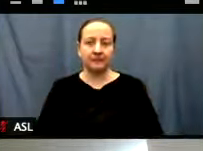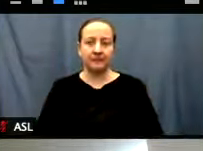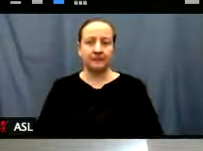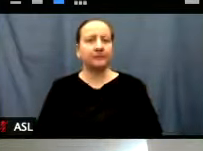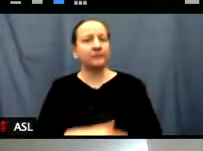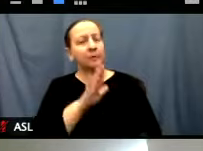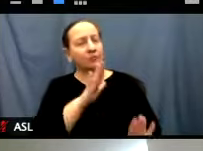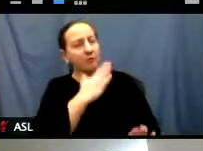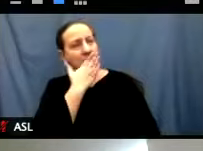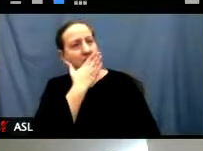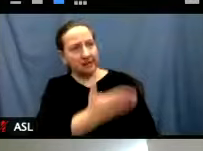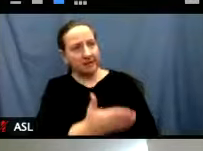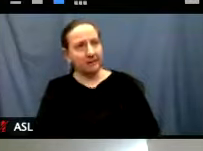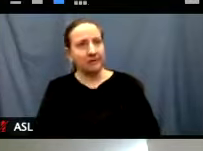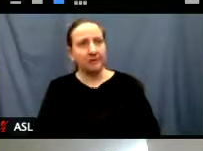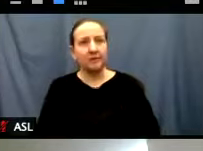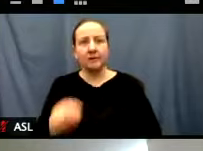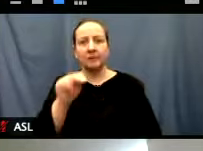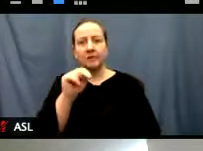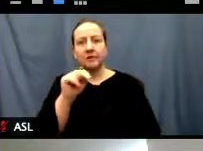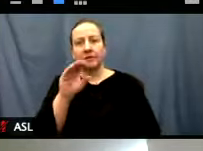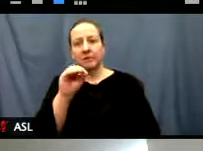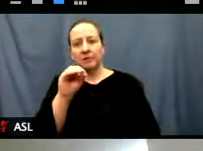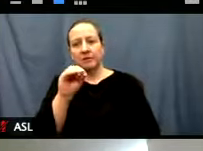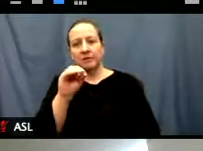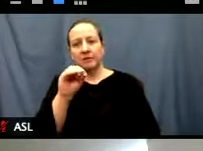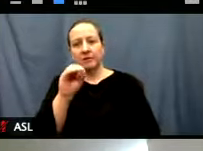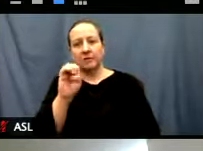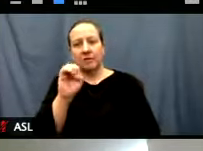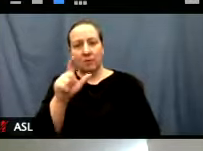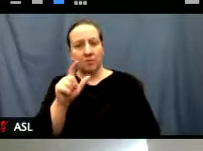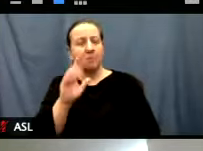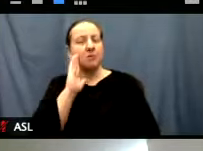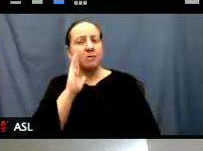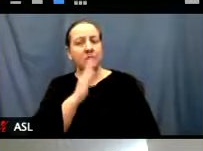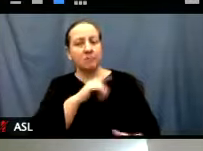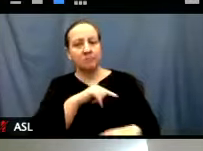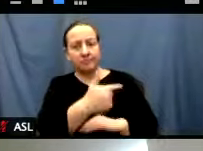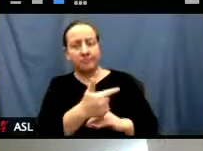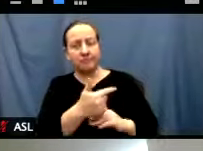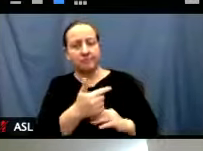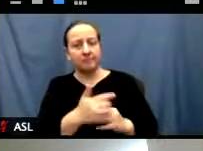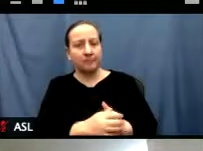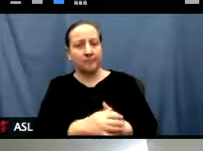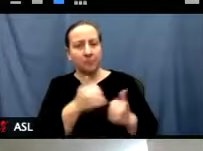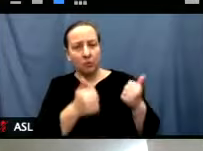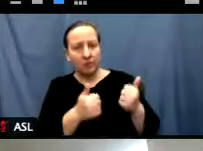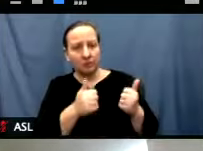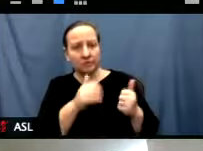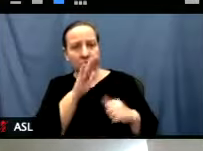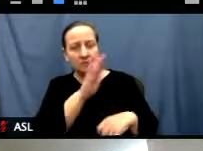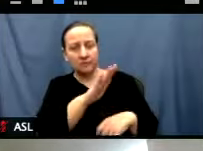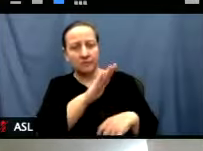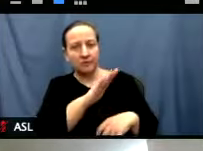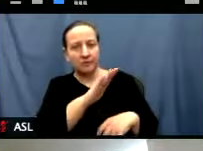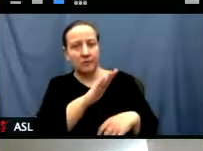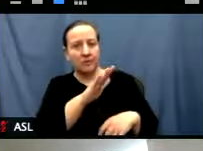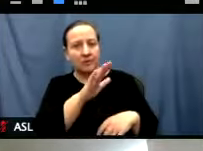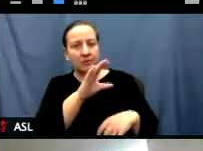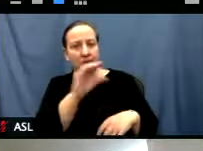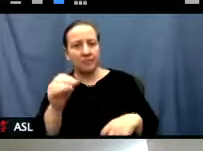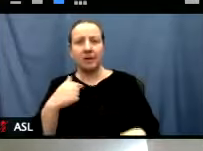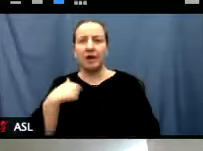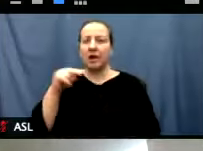Great, thank you. Noel, I'm going to take it over to you, and if you could say which outlet you're with. Yes, hi, this is